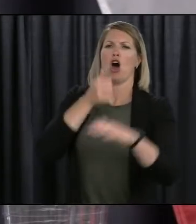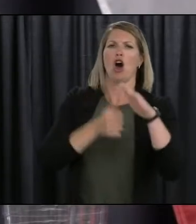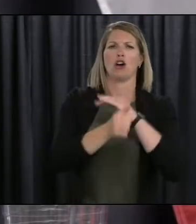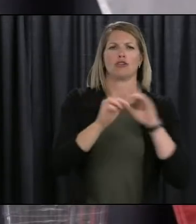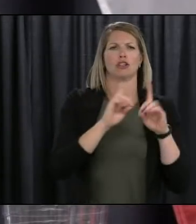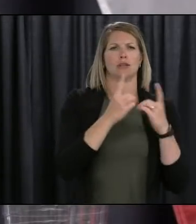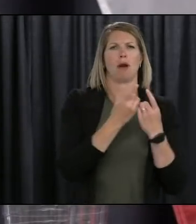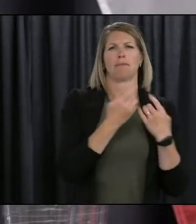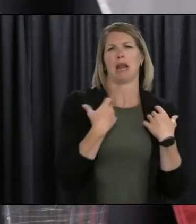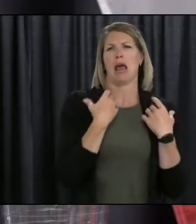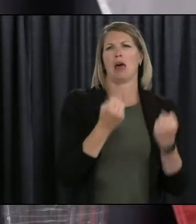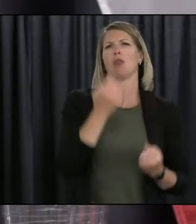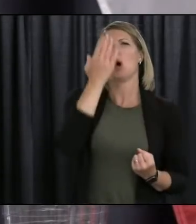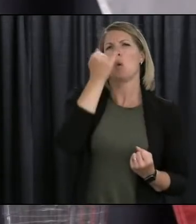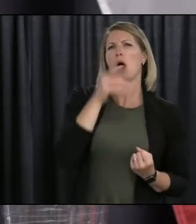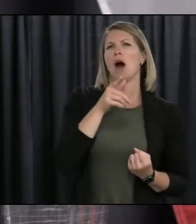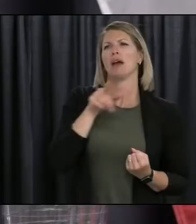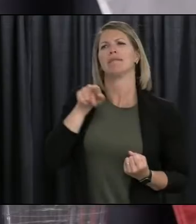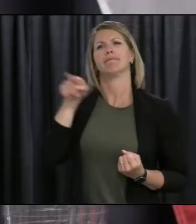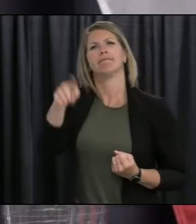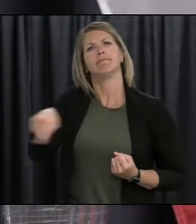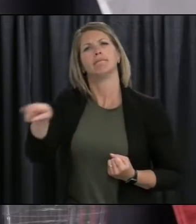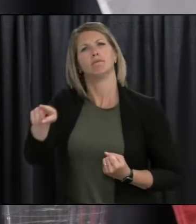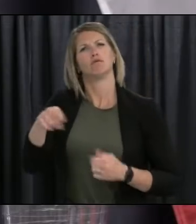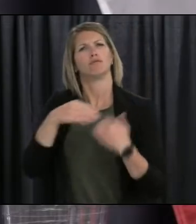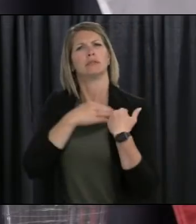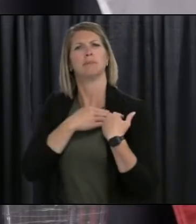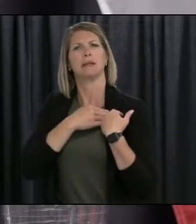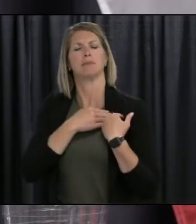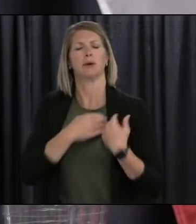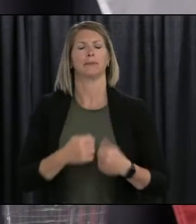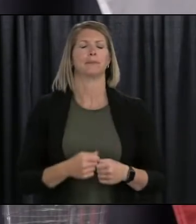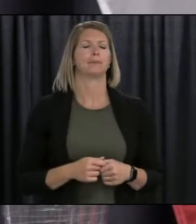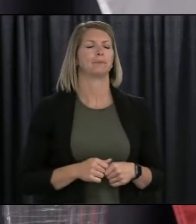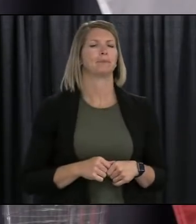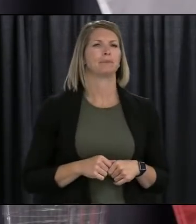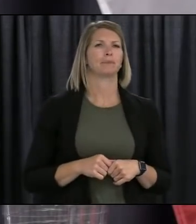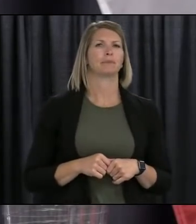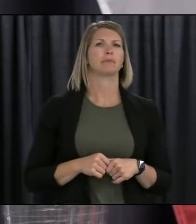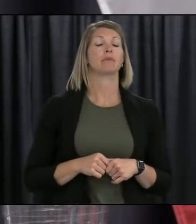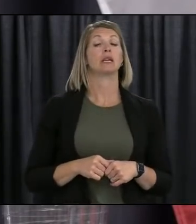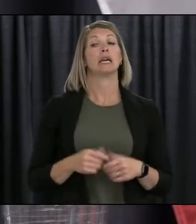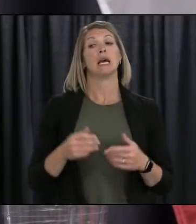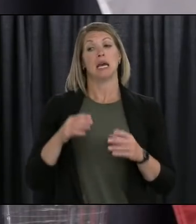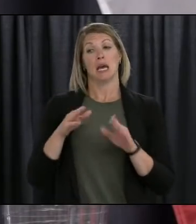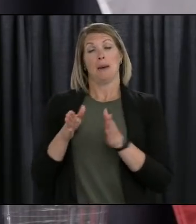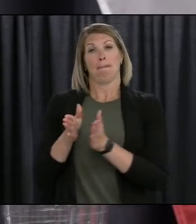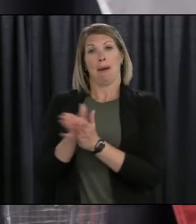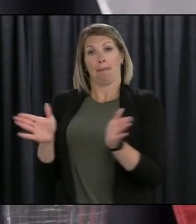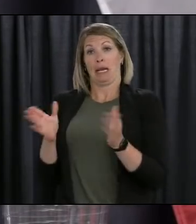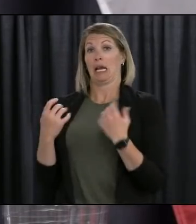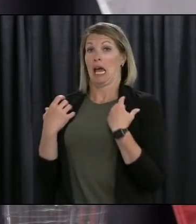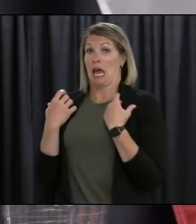and public health as such, through environmental health officers,